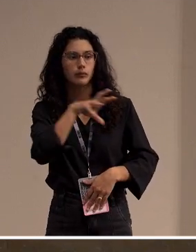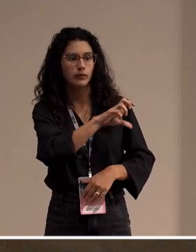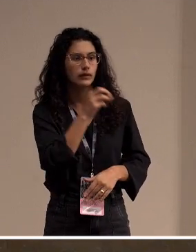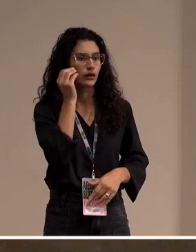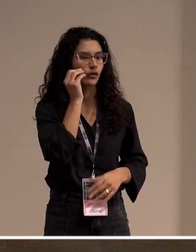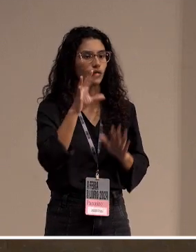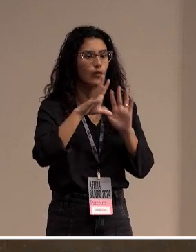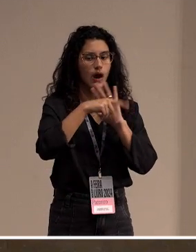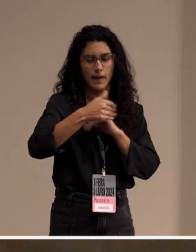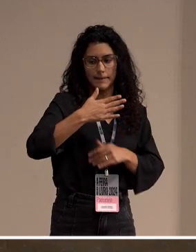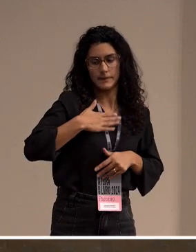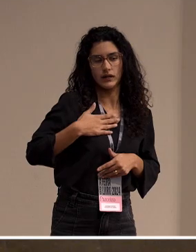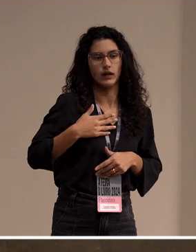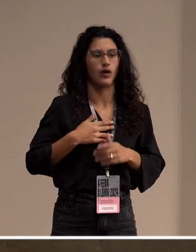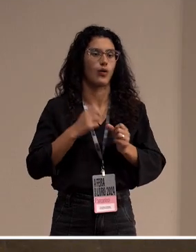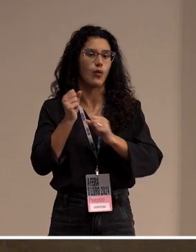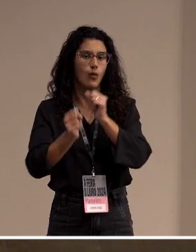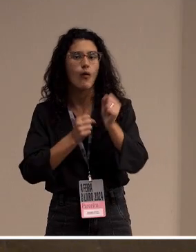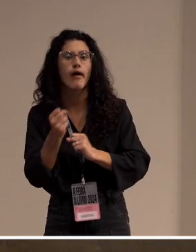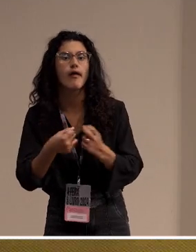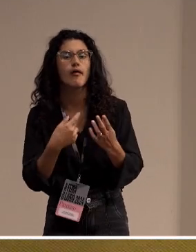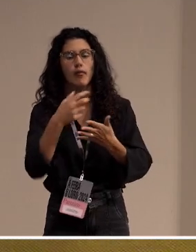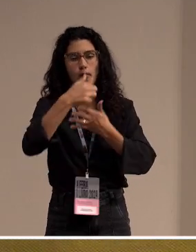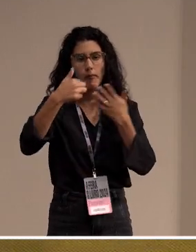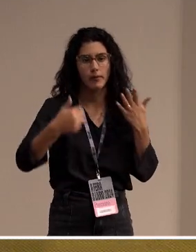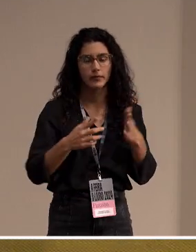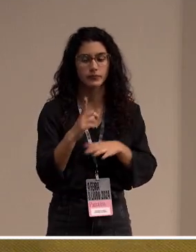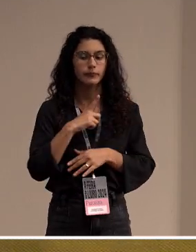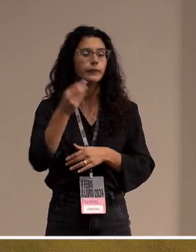ran when we ordered him to stop.